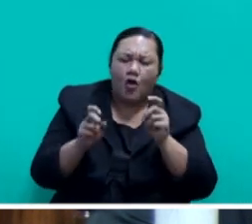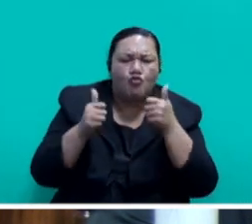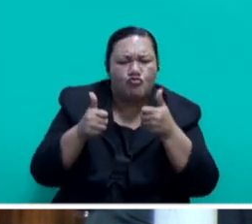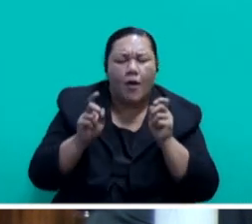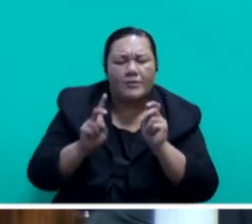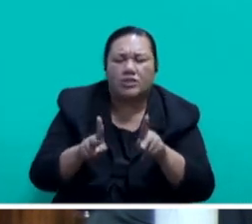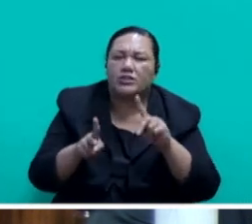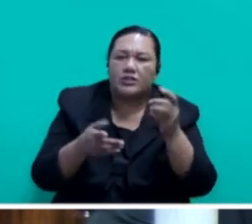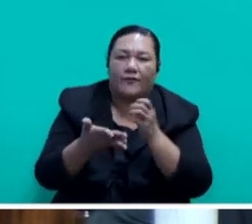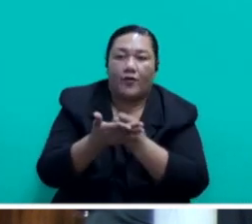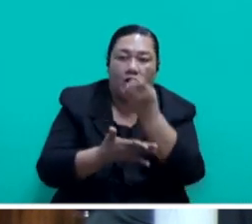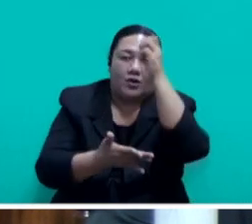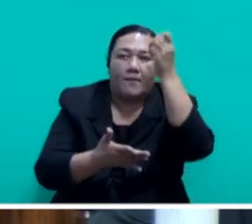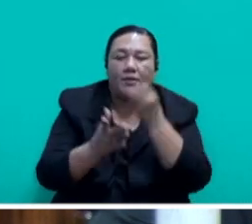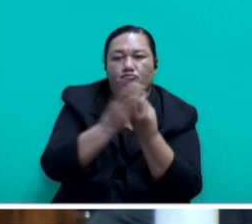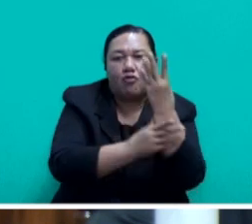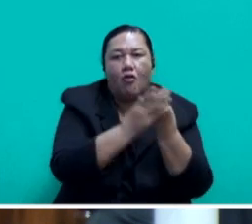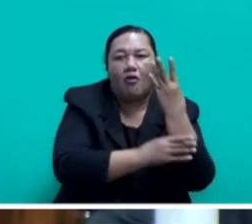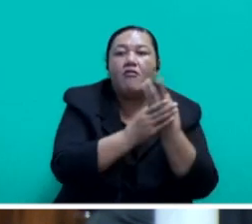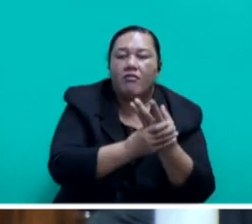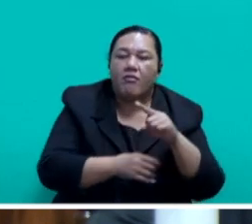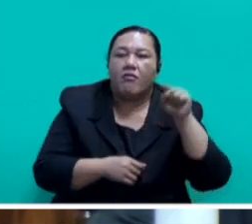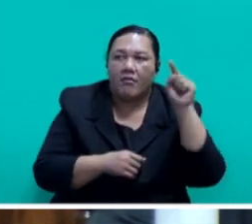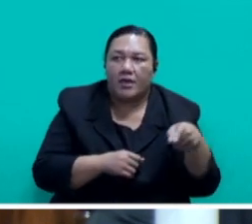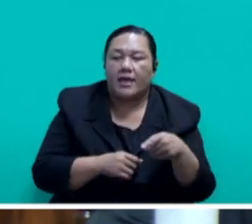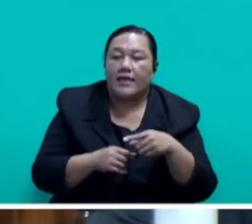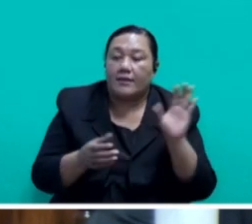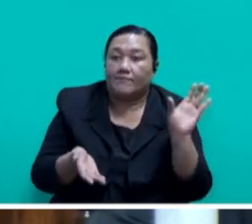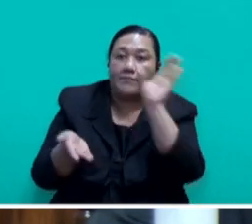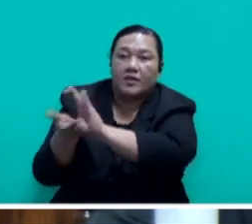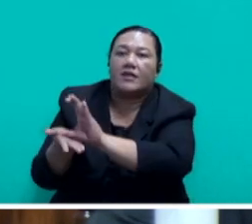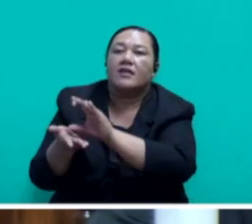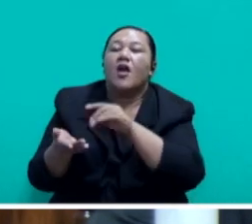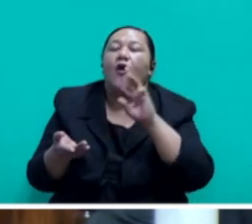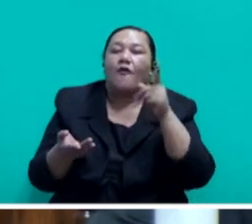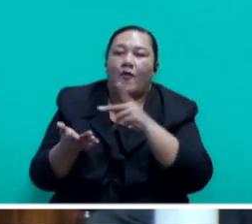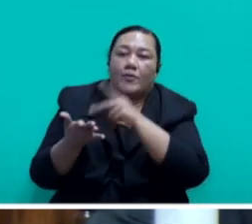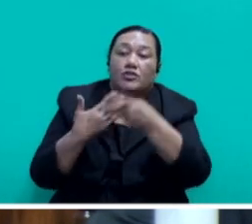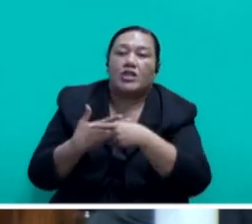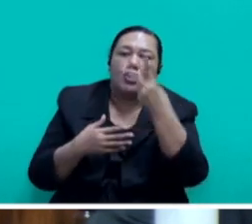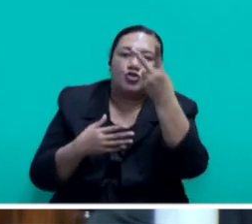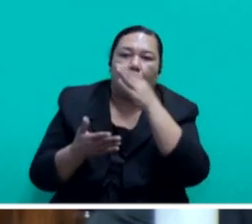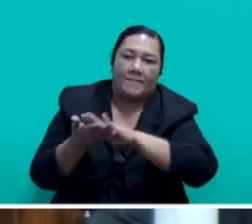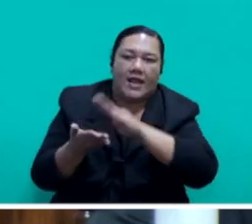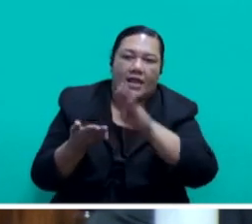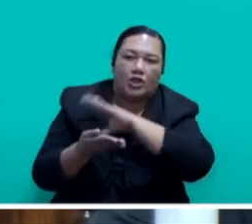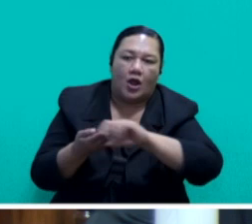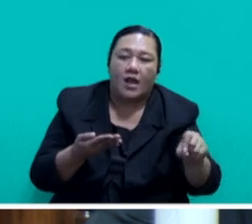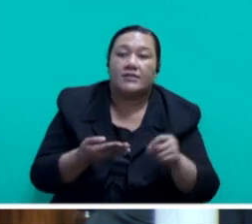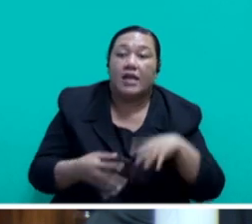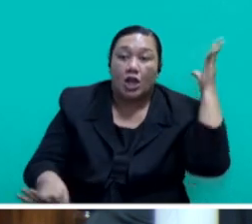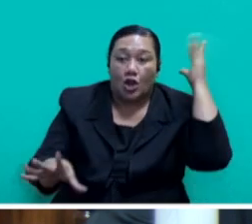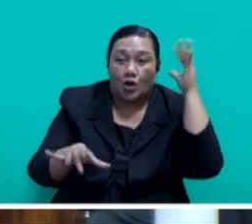local and international business. This program has been allocated $2 million, Mr. Speaker, sir. In conclusion, Mr. Speaker, sir,